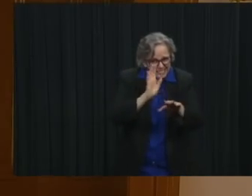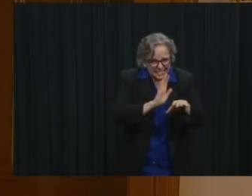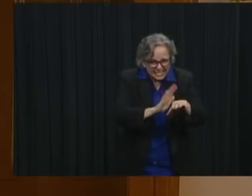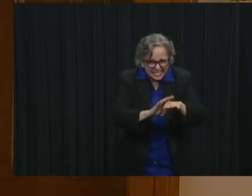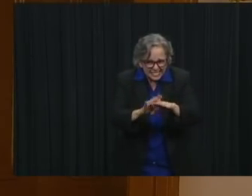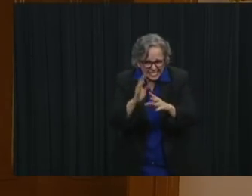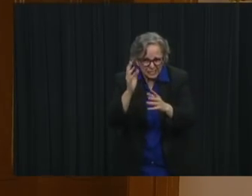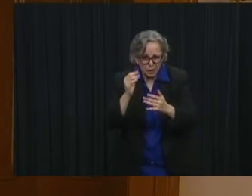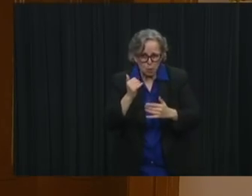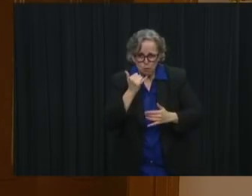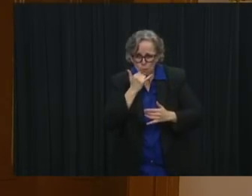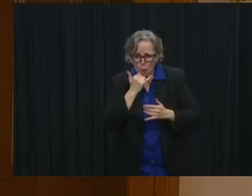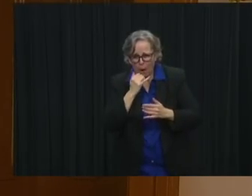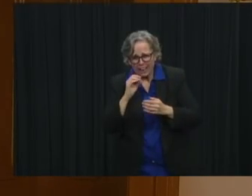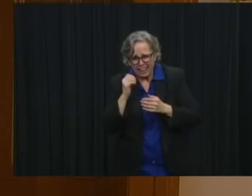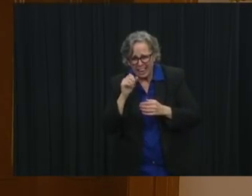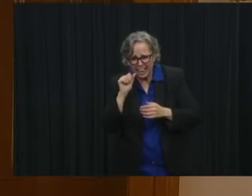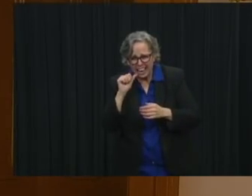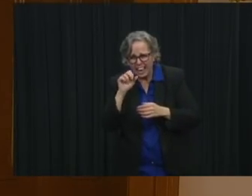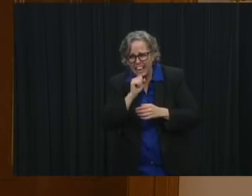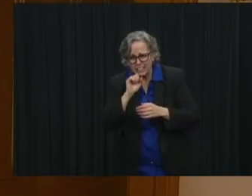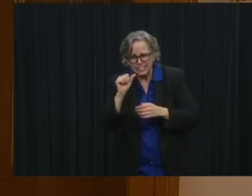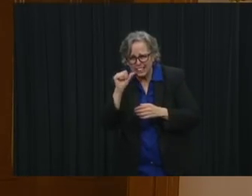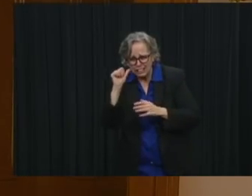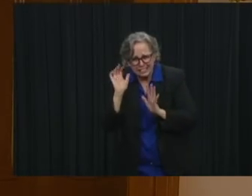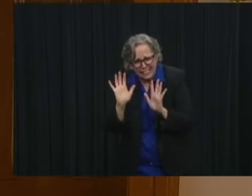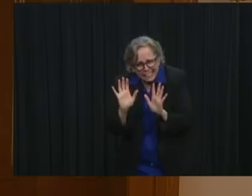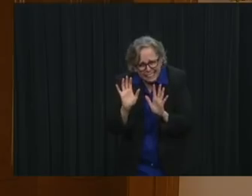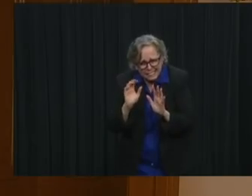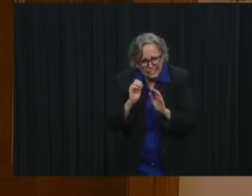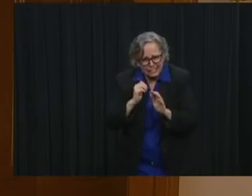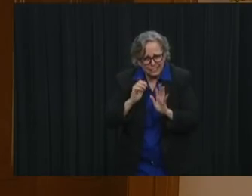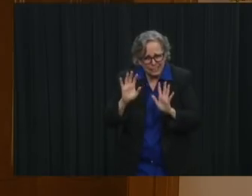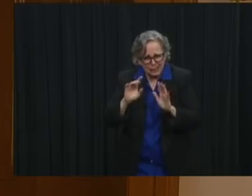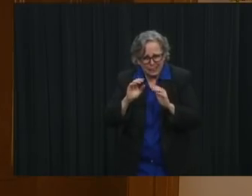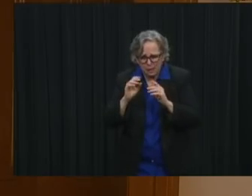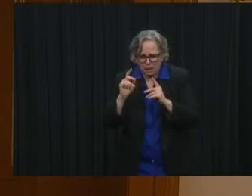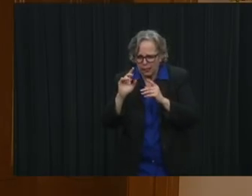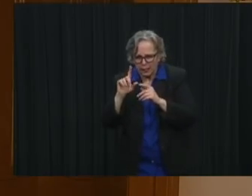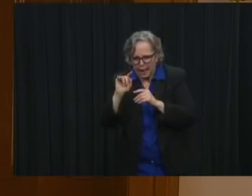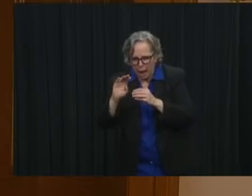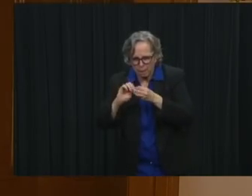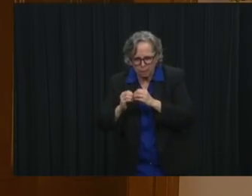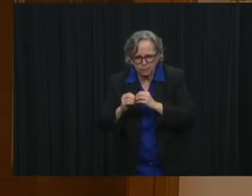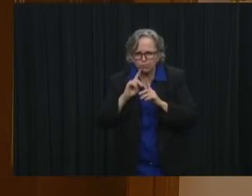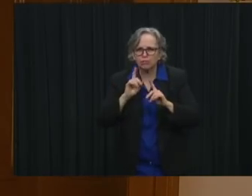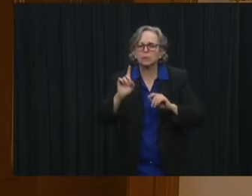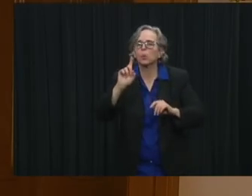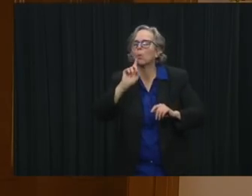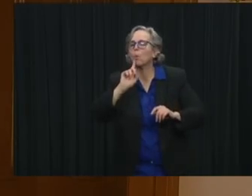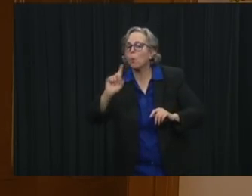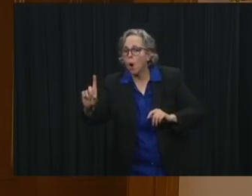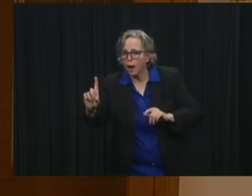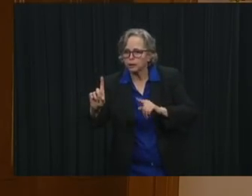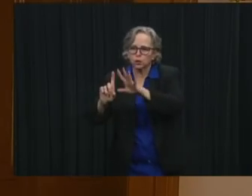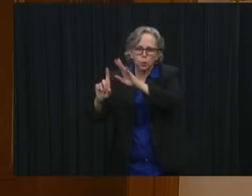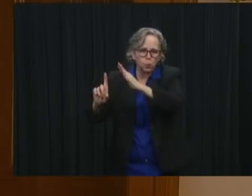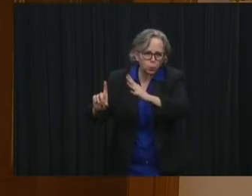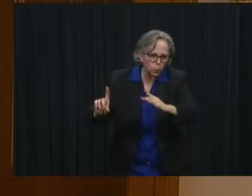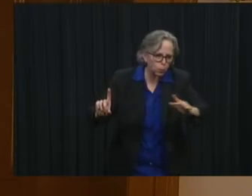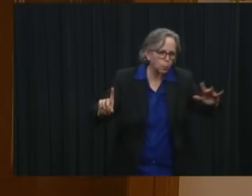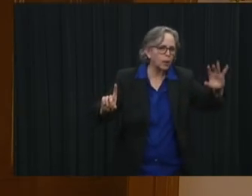told they made a correction at one of the labs. So it is under age 1 to 94 with a median age of